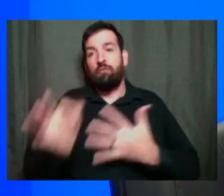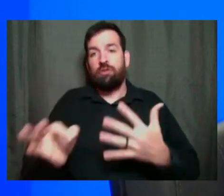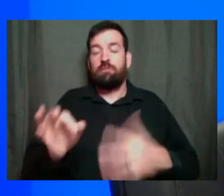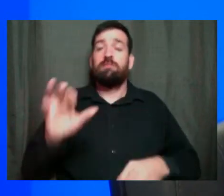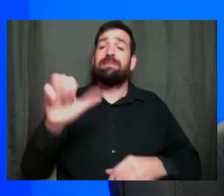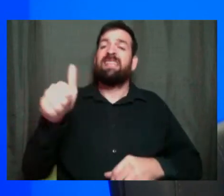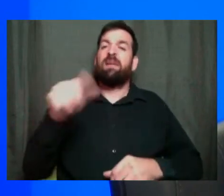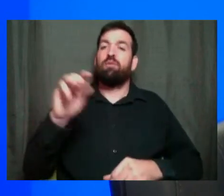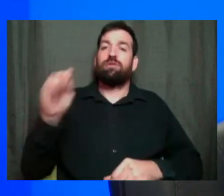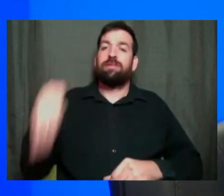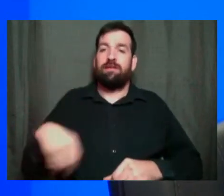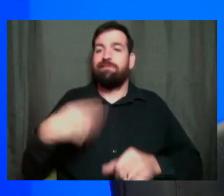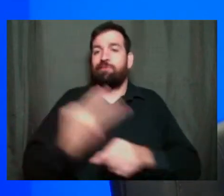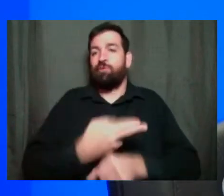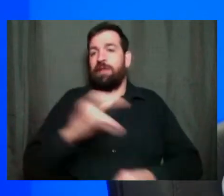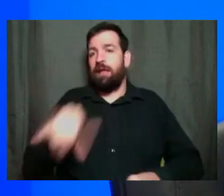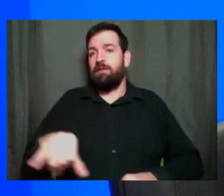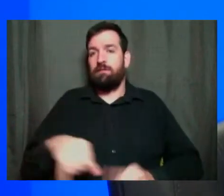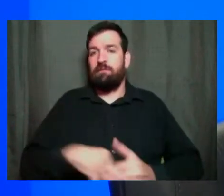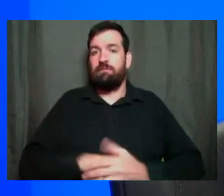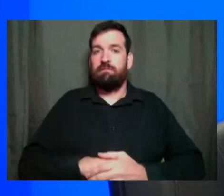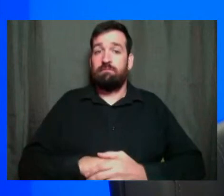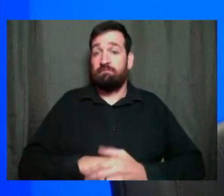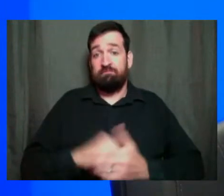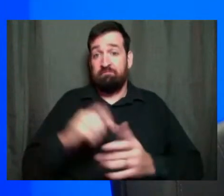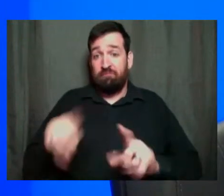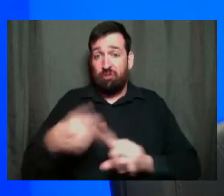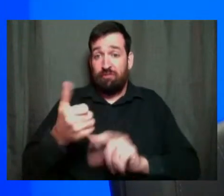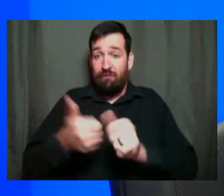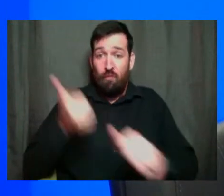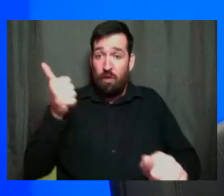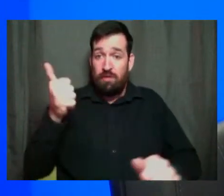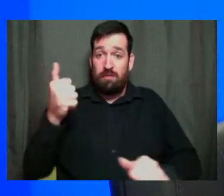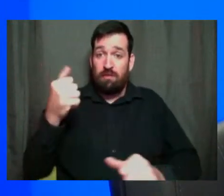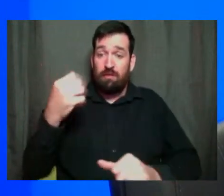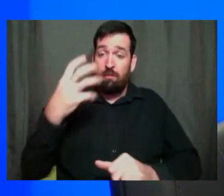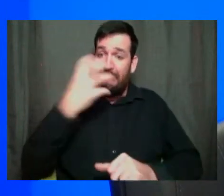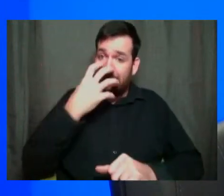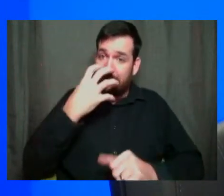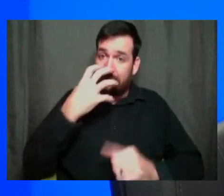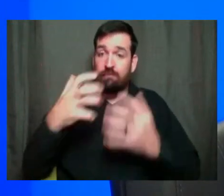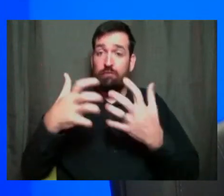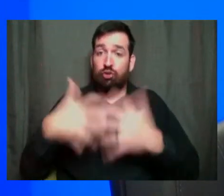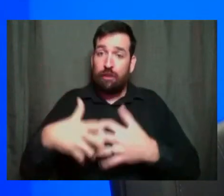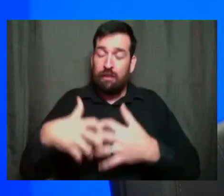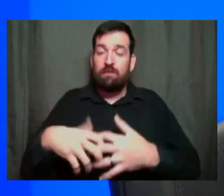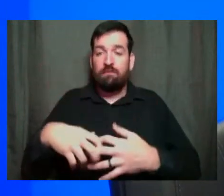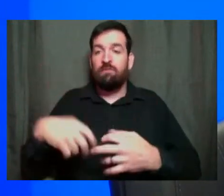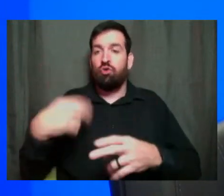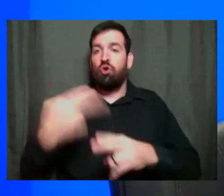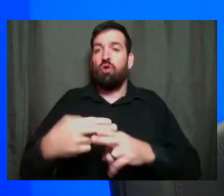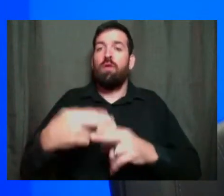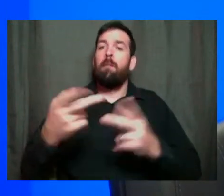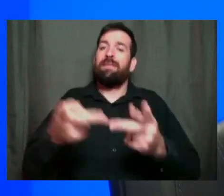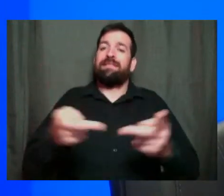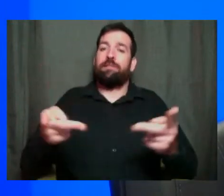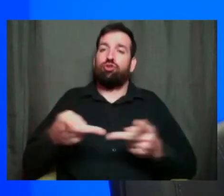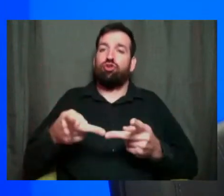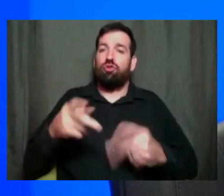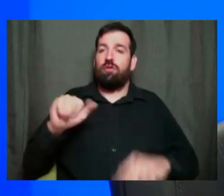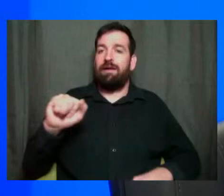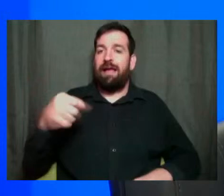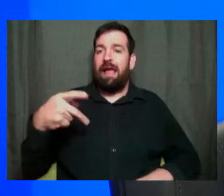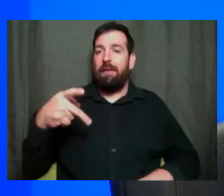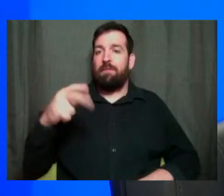use that option because that is a way to avoid the mask, the machine, and that's what we call positional apnea, where it basically either